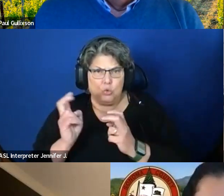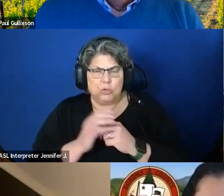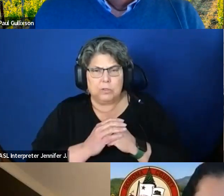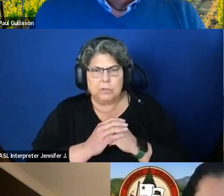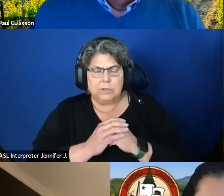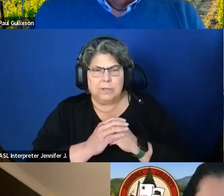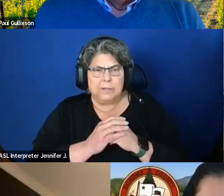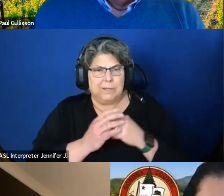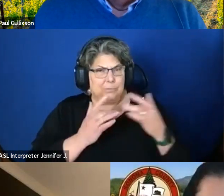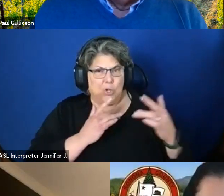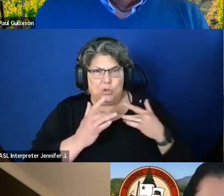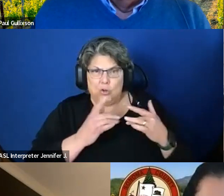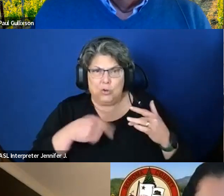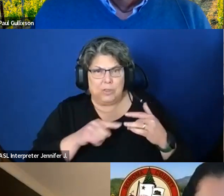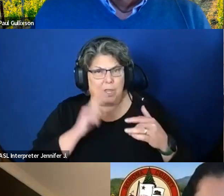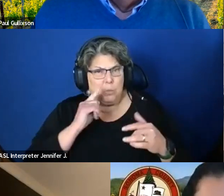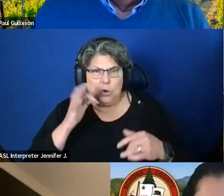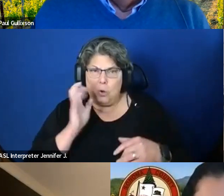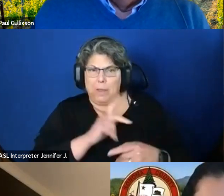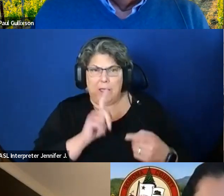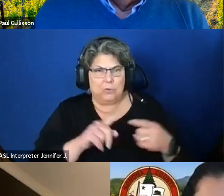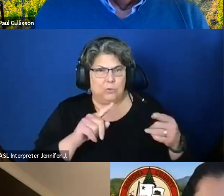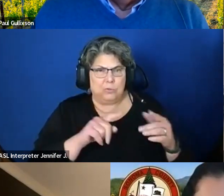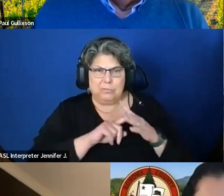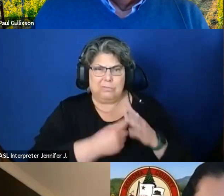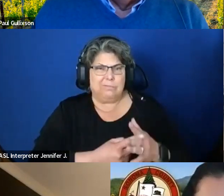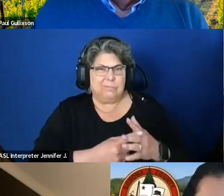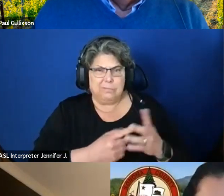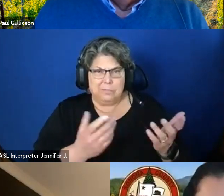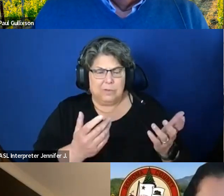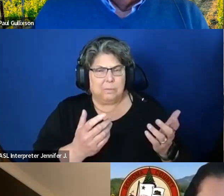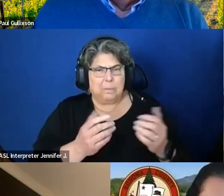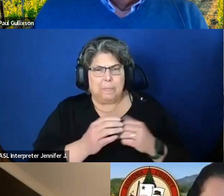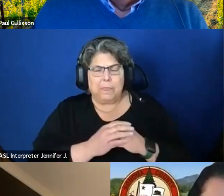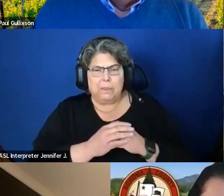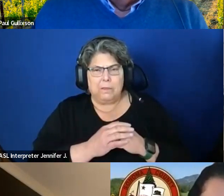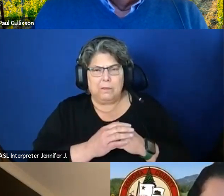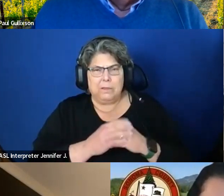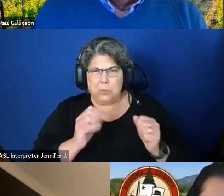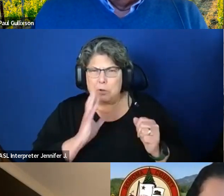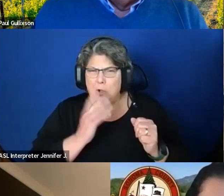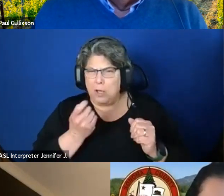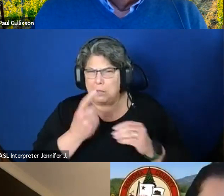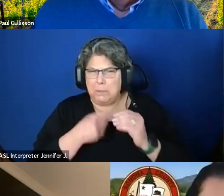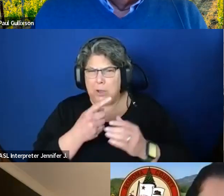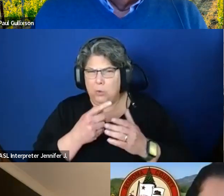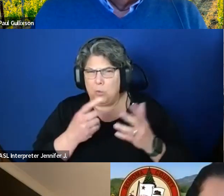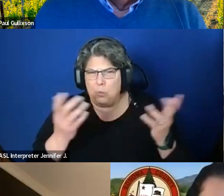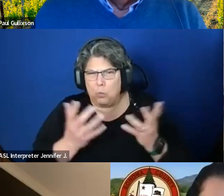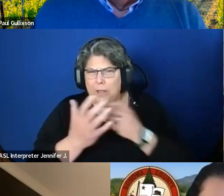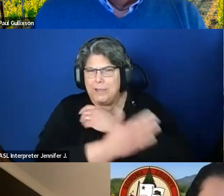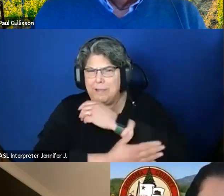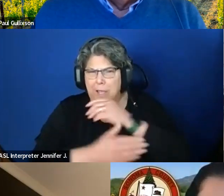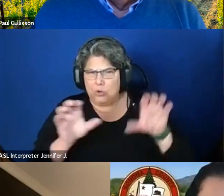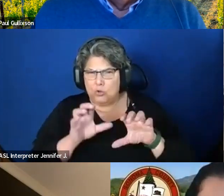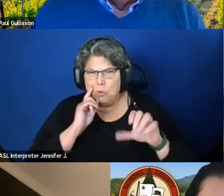they will end up right back where they were. Could we talk about a little bit about what the county is doing toward